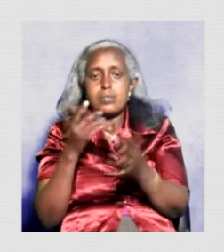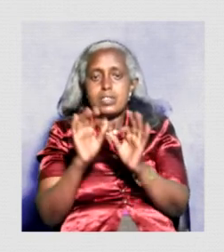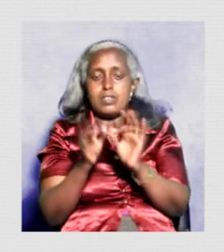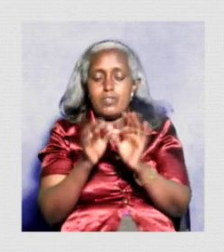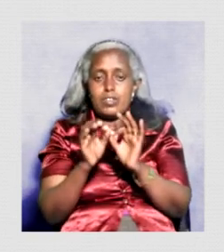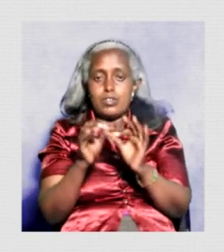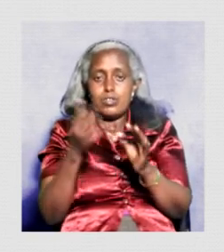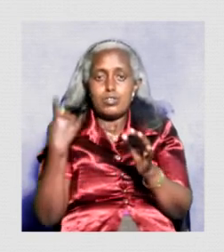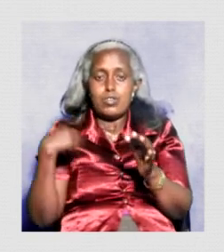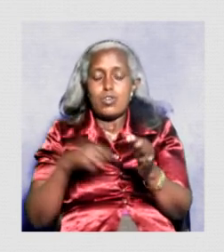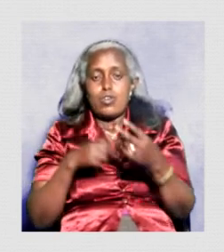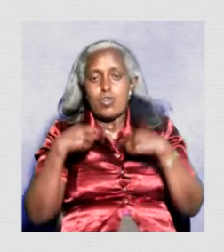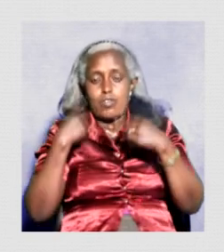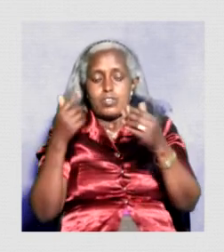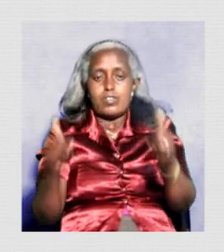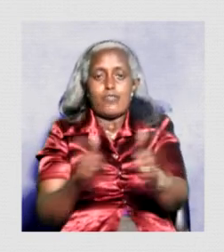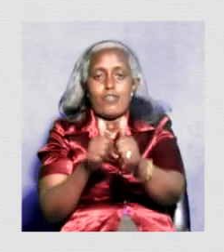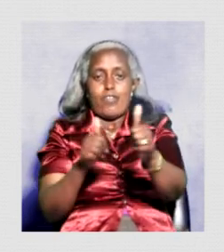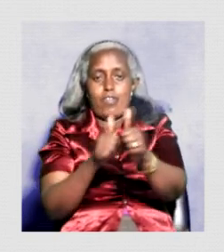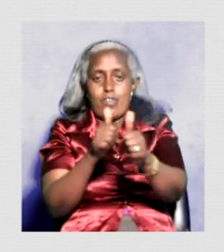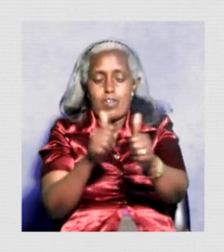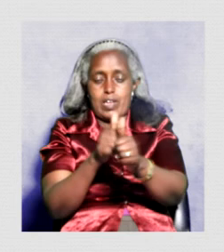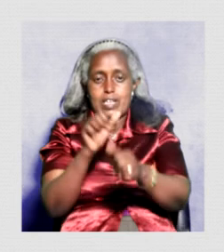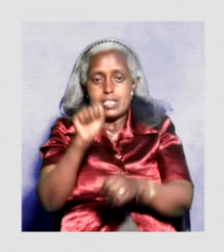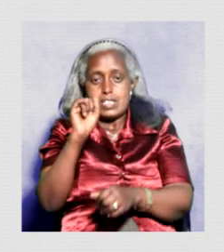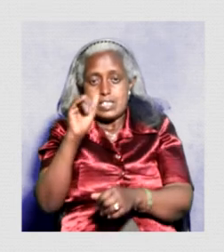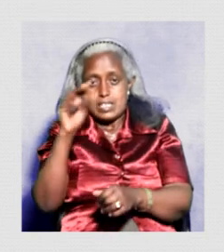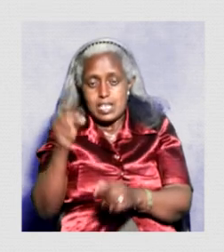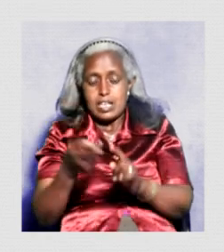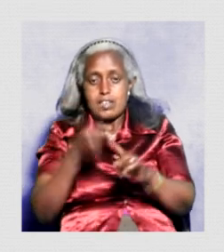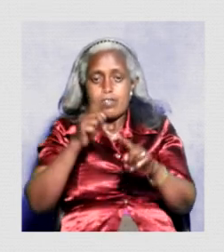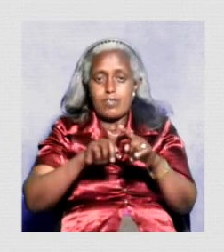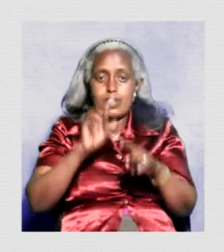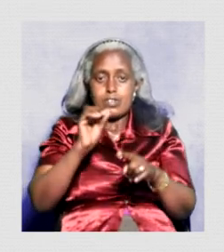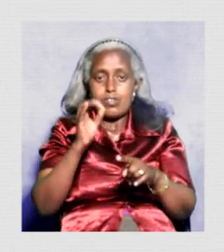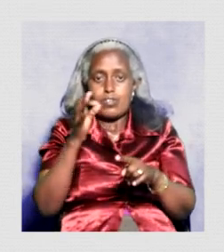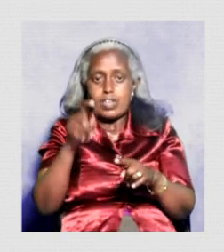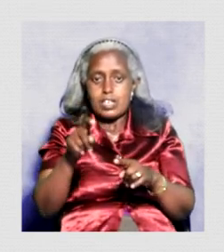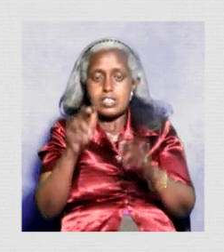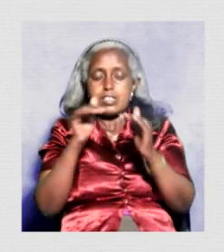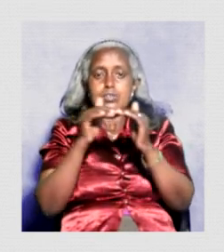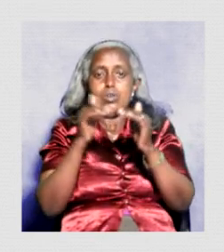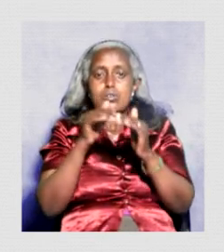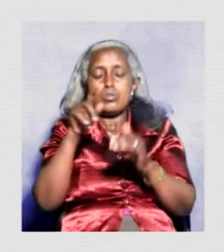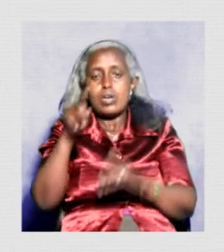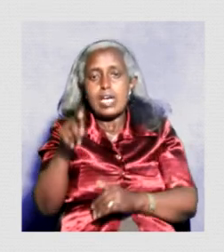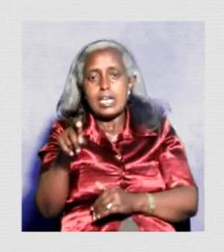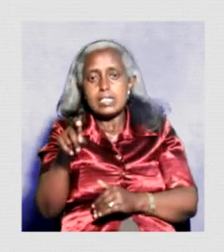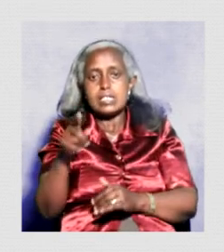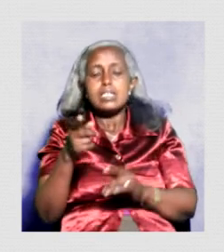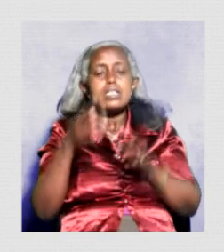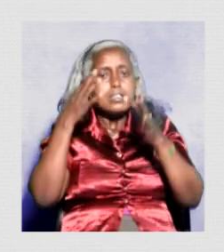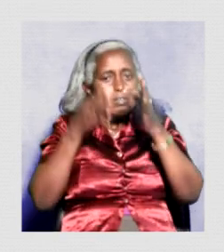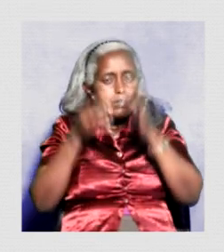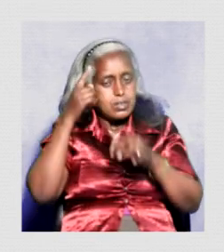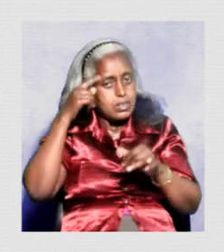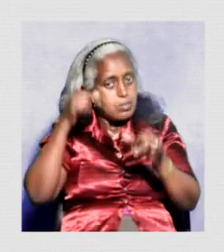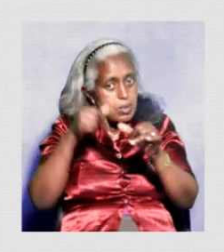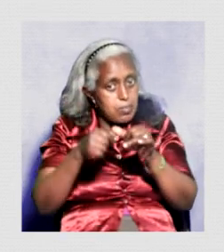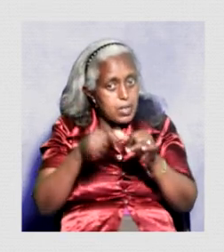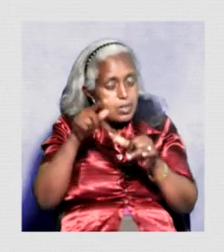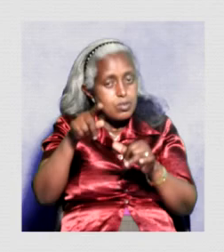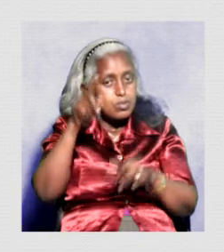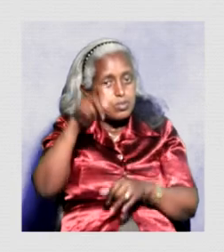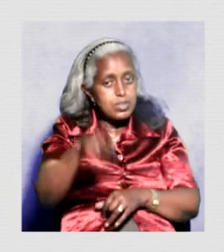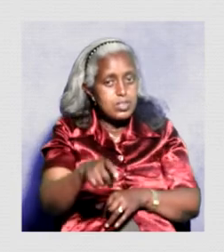definition, you have the following. Sine inverse of x is equals to x if remember in